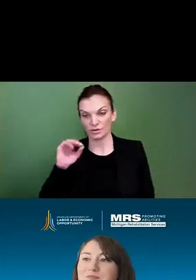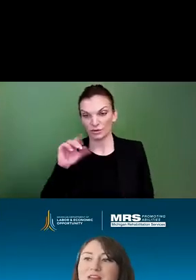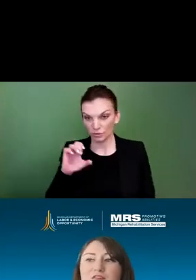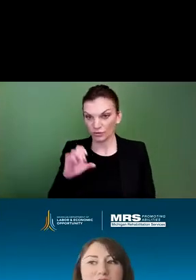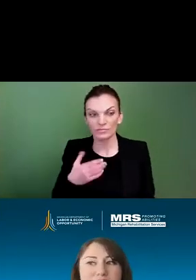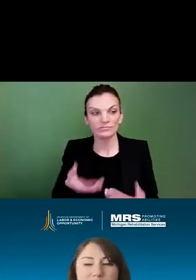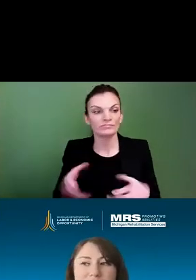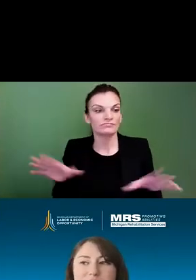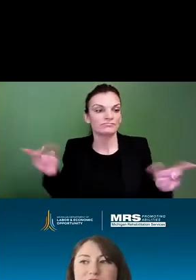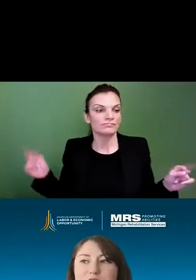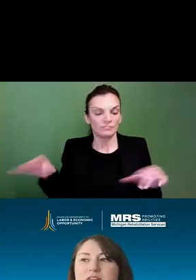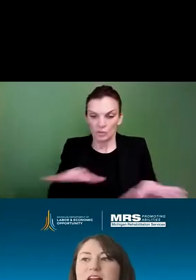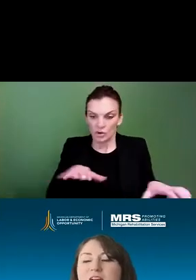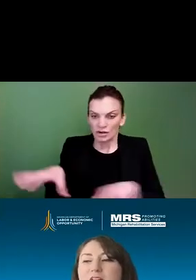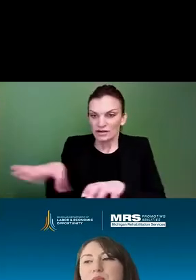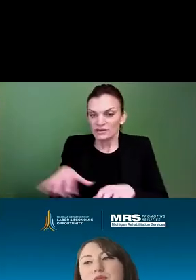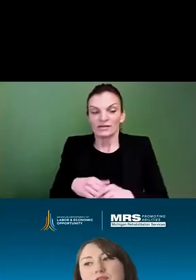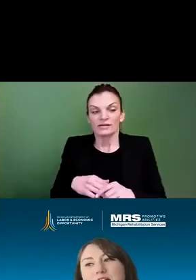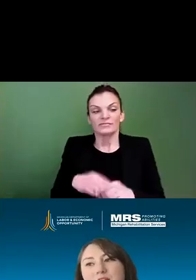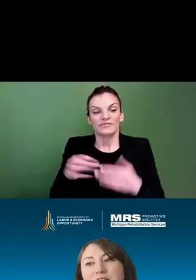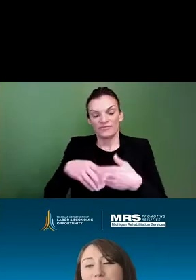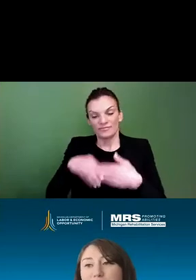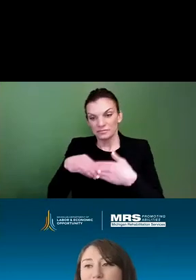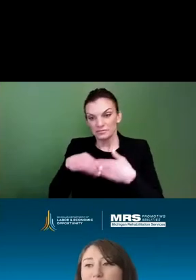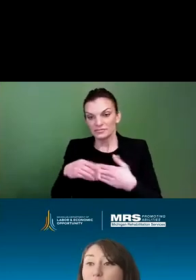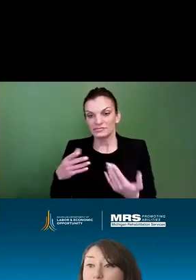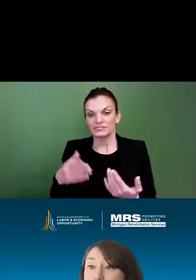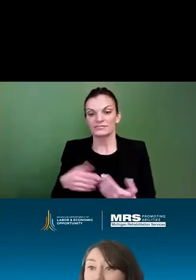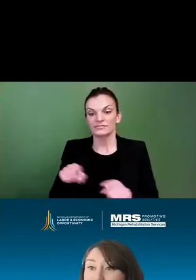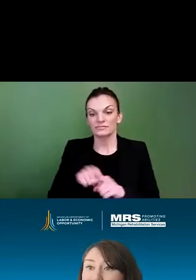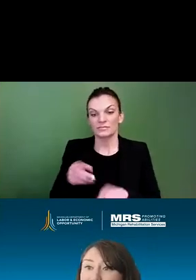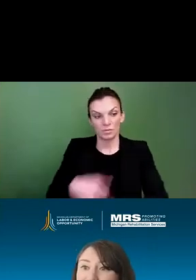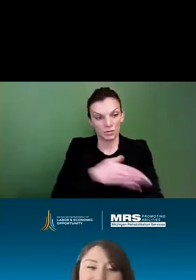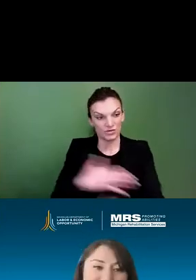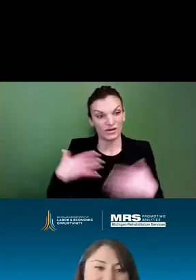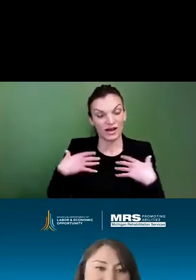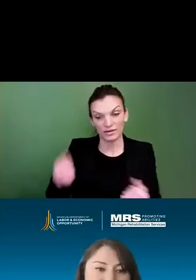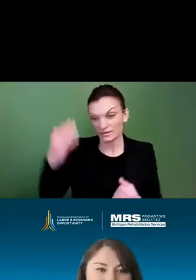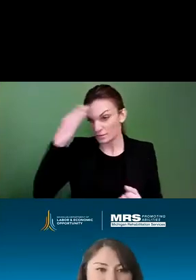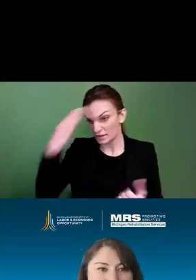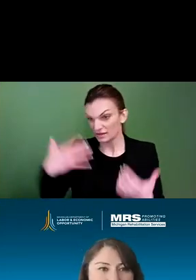productivity, flexibility of schedule, and improved health, either mental or physical.